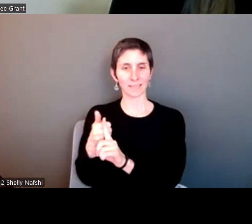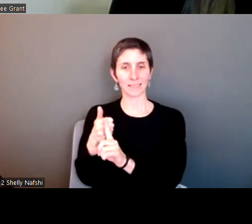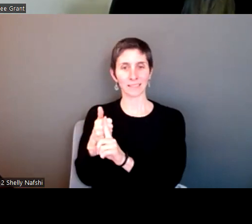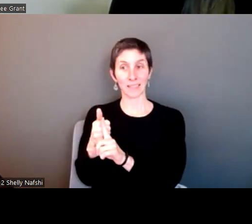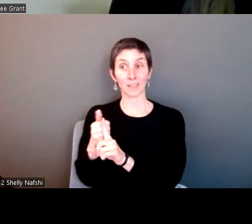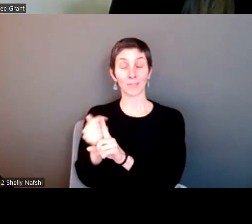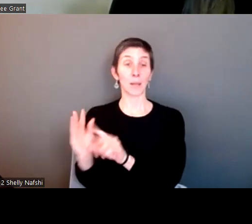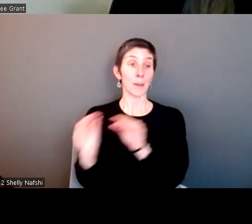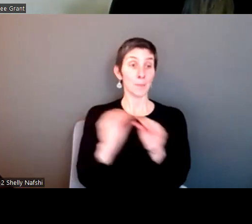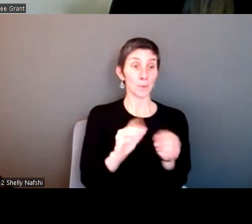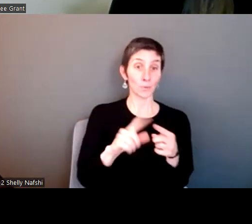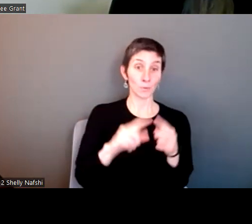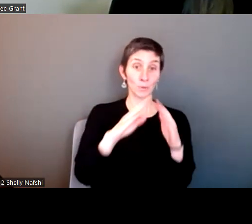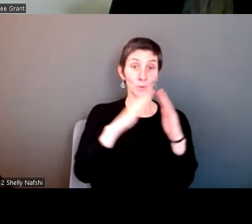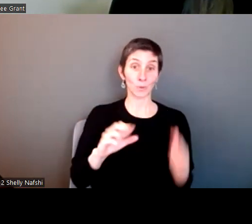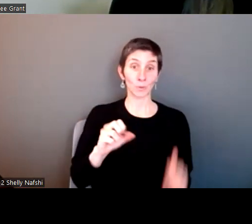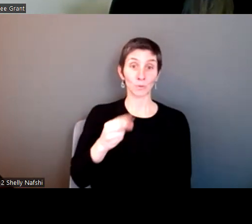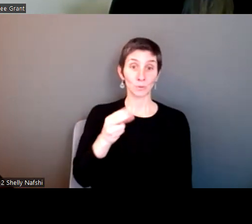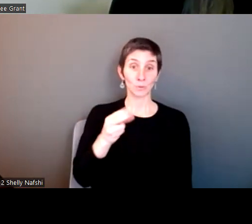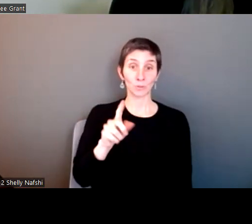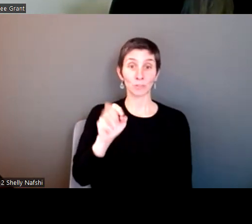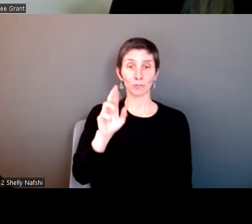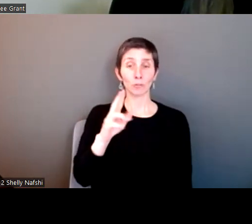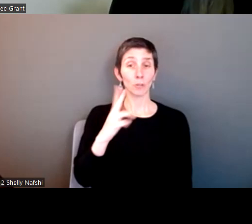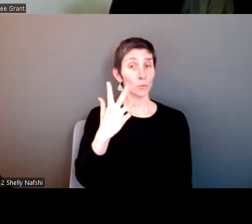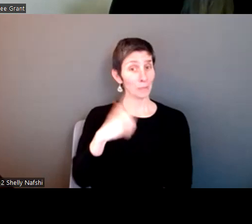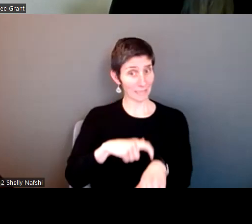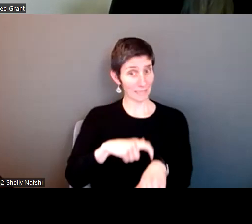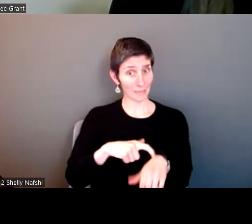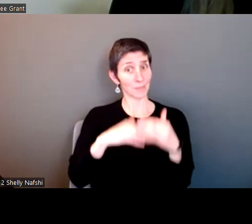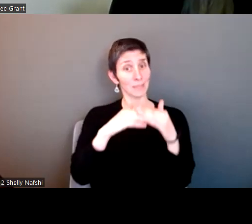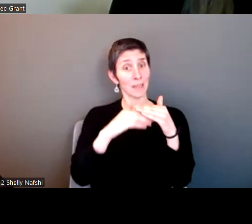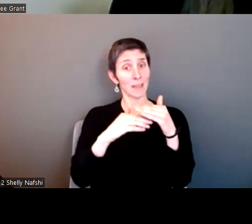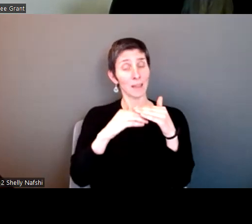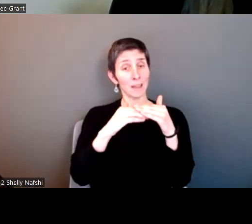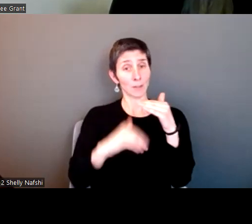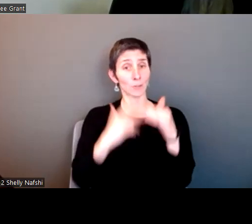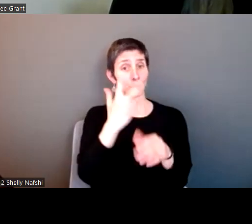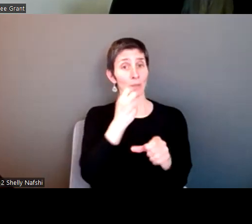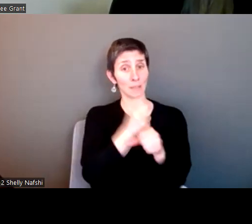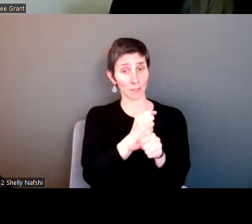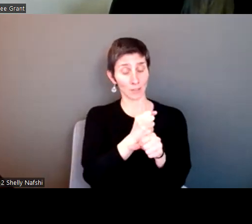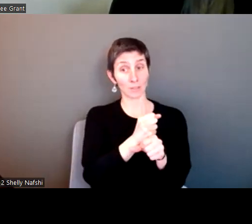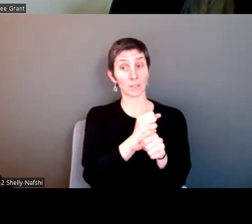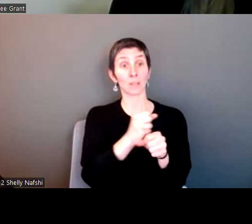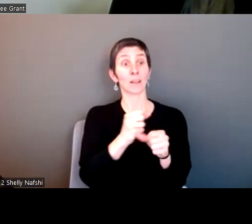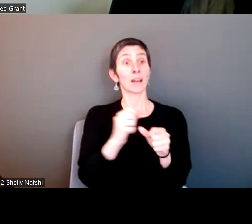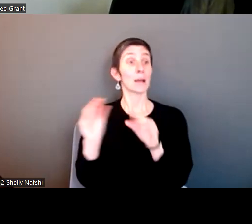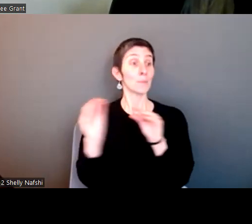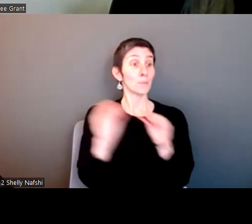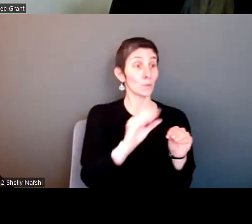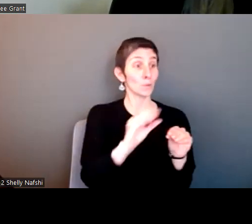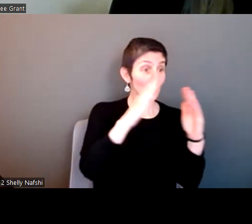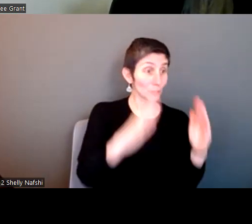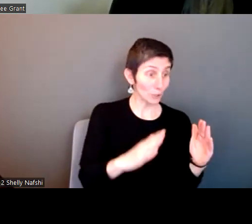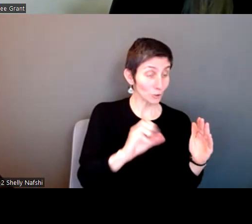3 times in 2.5 years, returned to family abuse